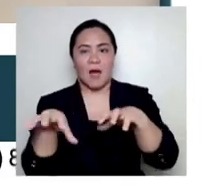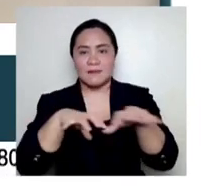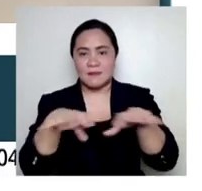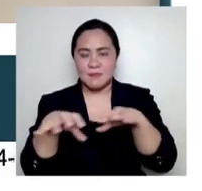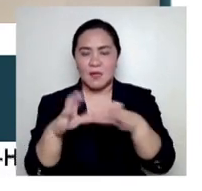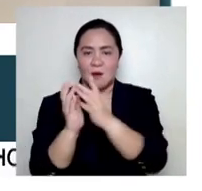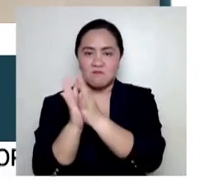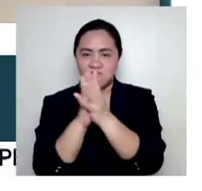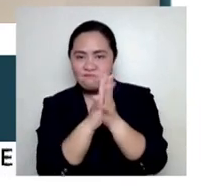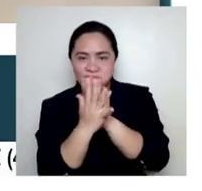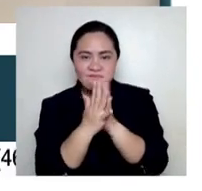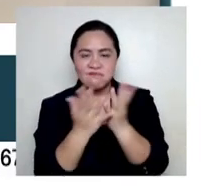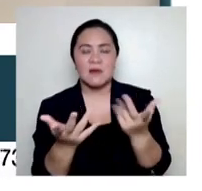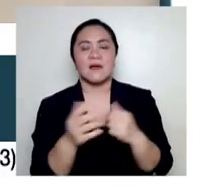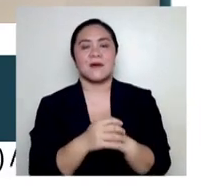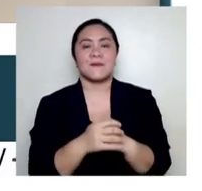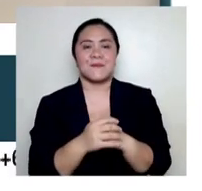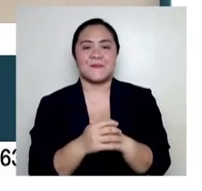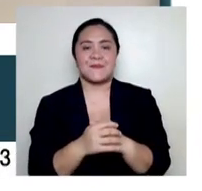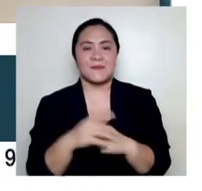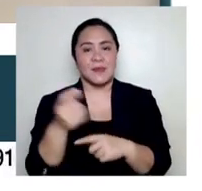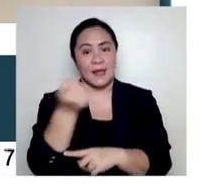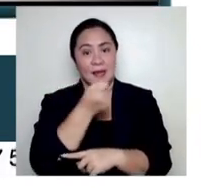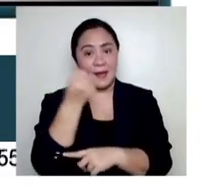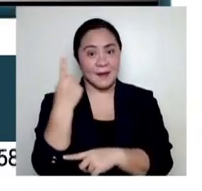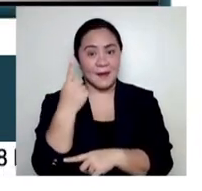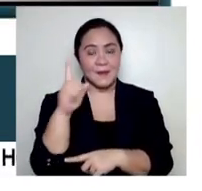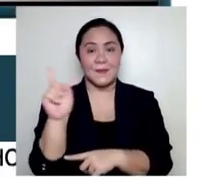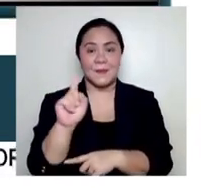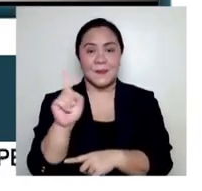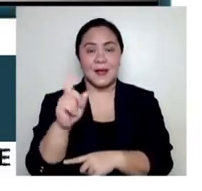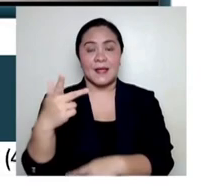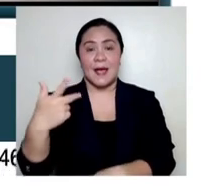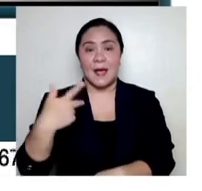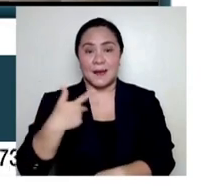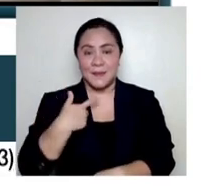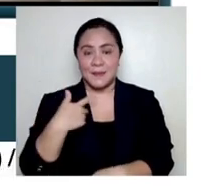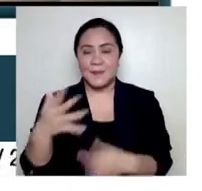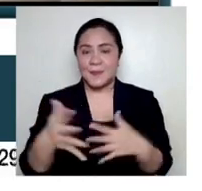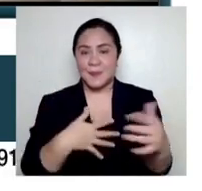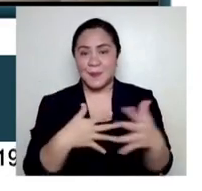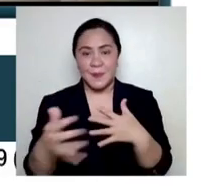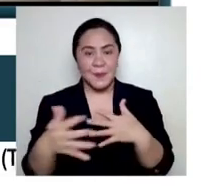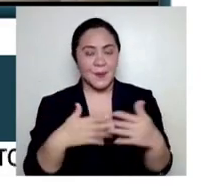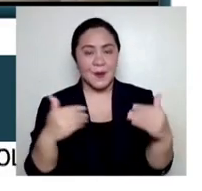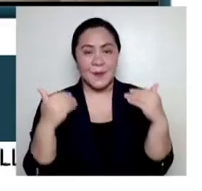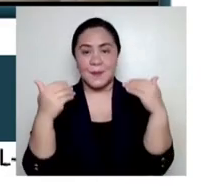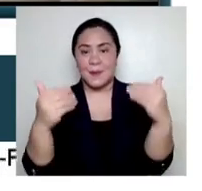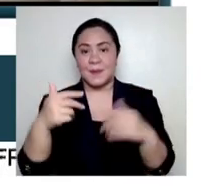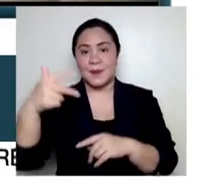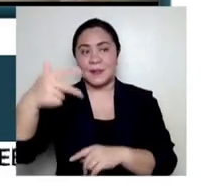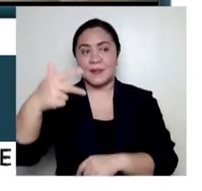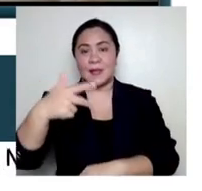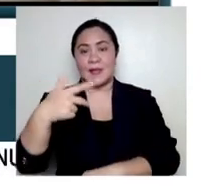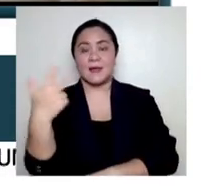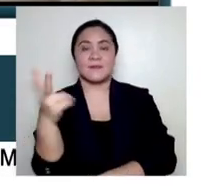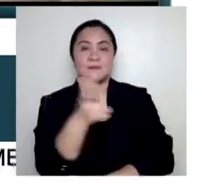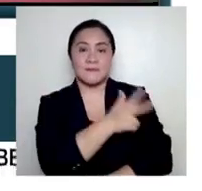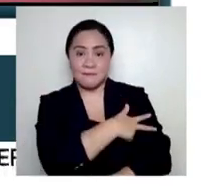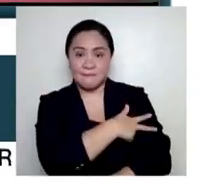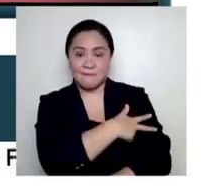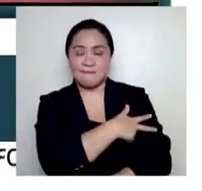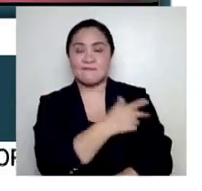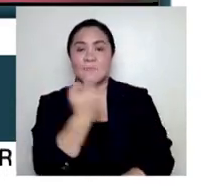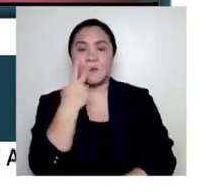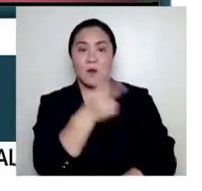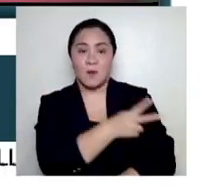one. Second, we have to understand also that although we are driving for the booster shots to rise in terms